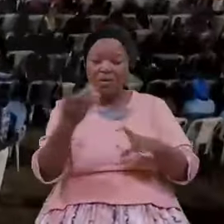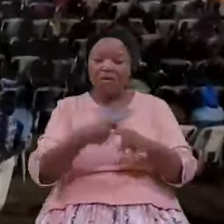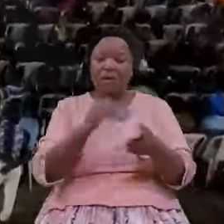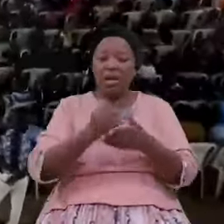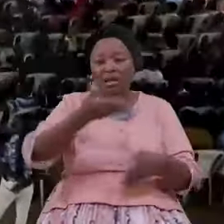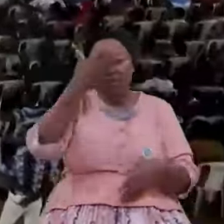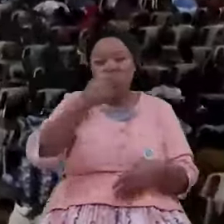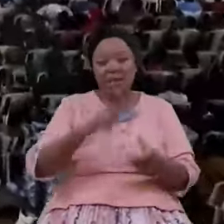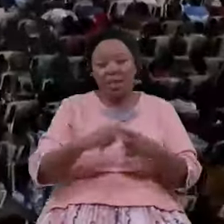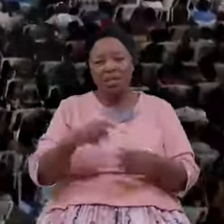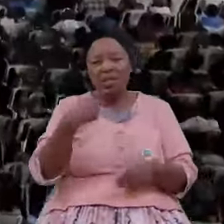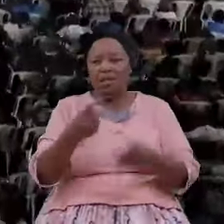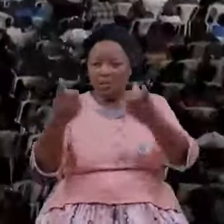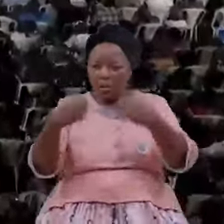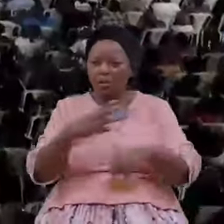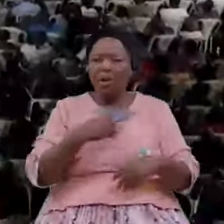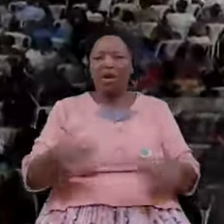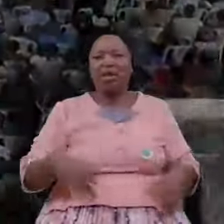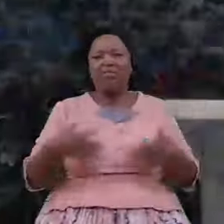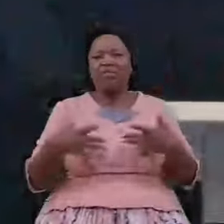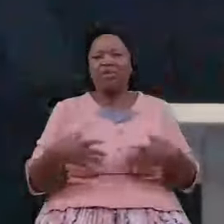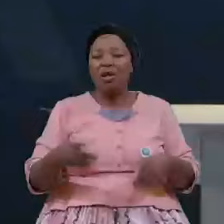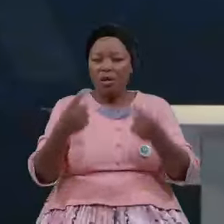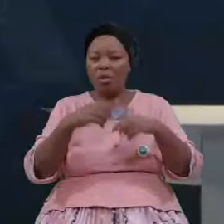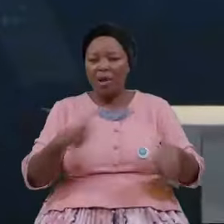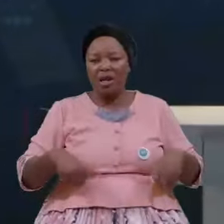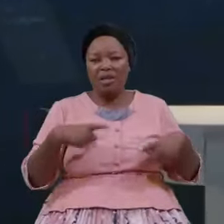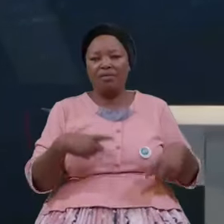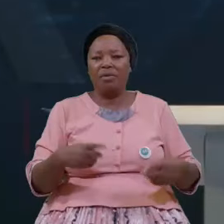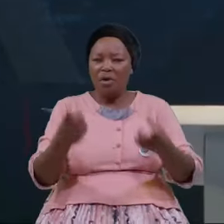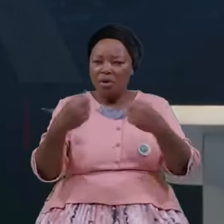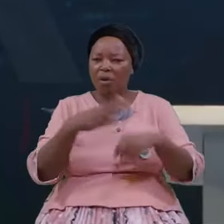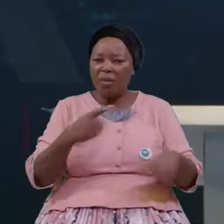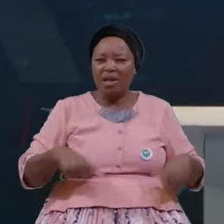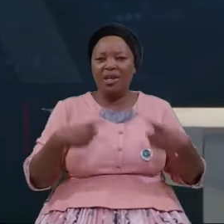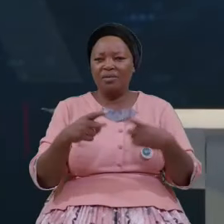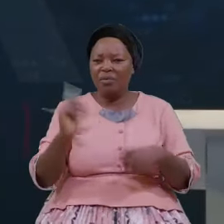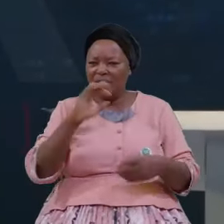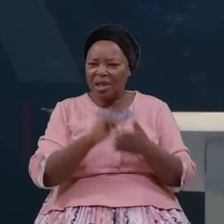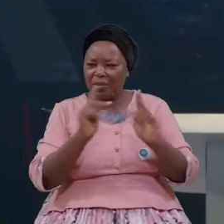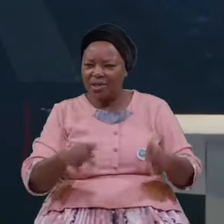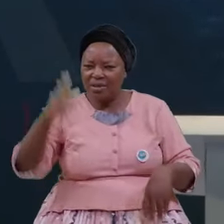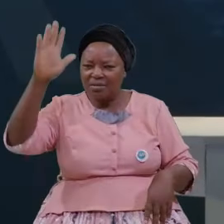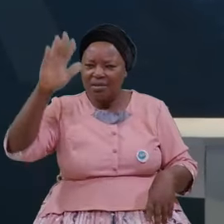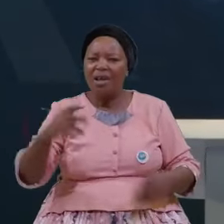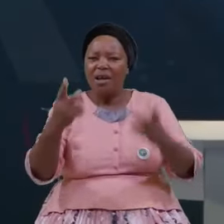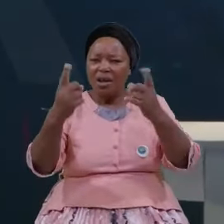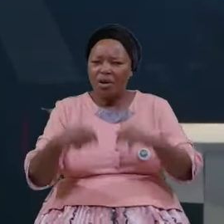live. Where is he? Come and live. Where is she there? Come